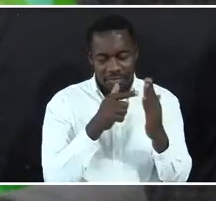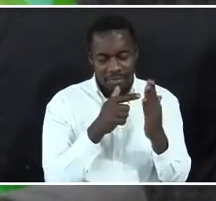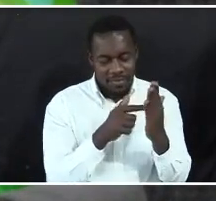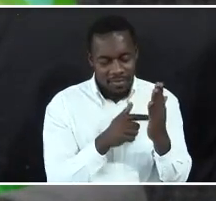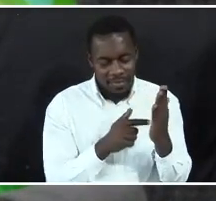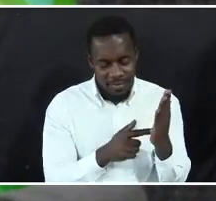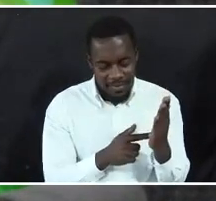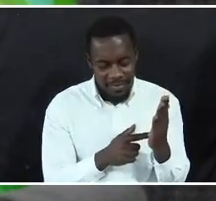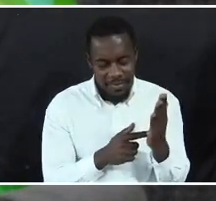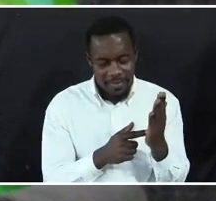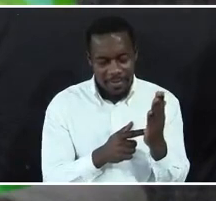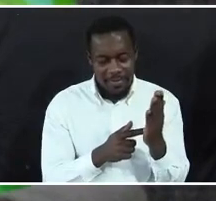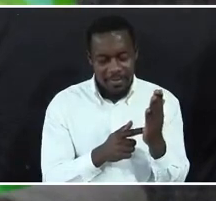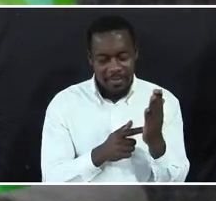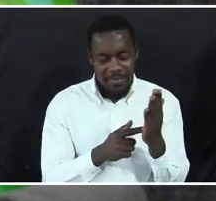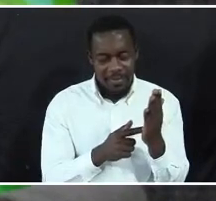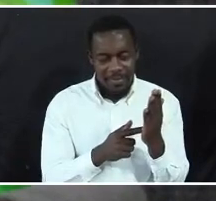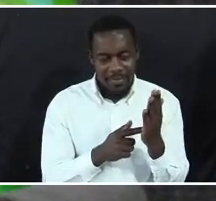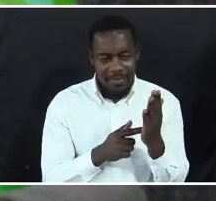come.